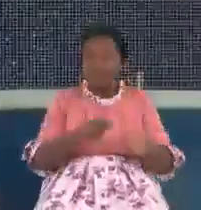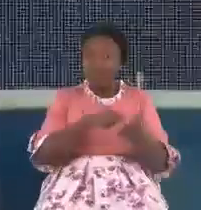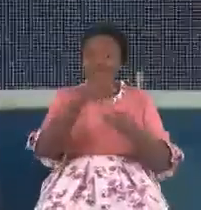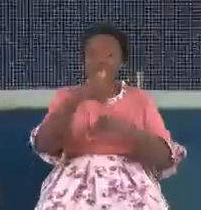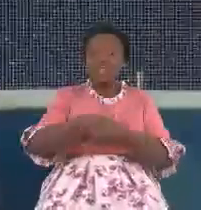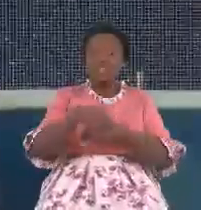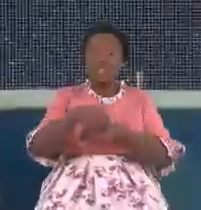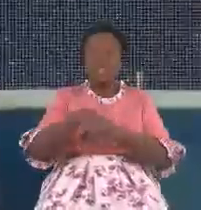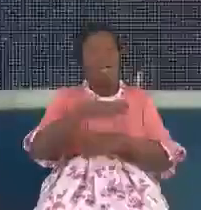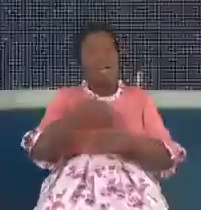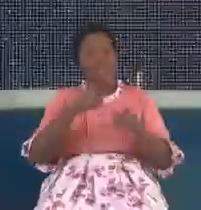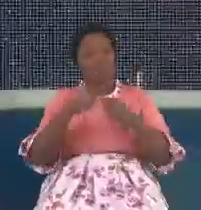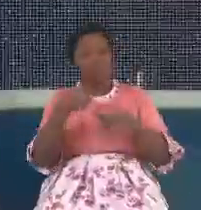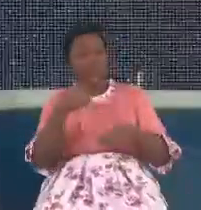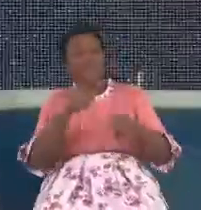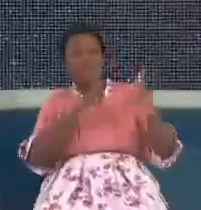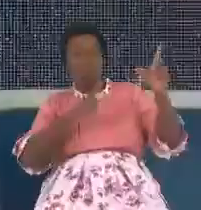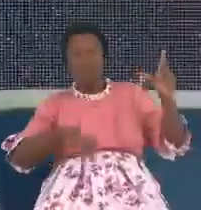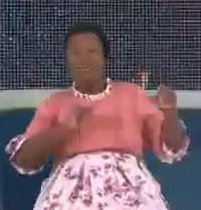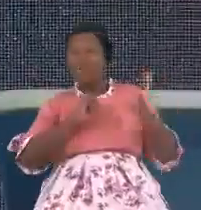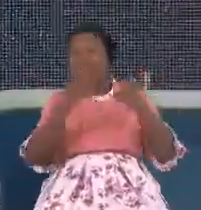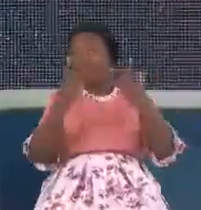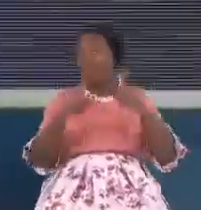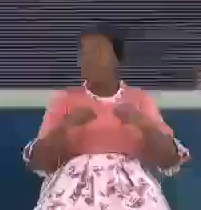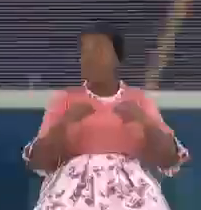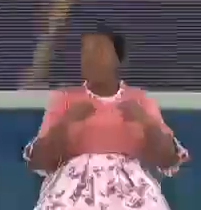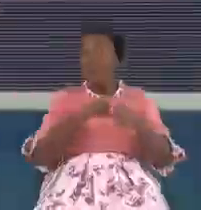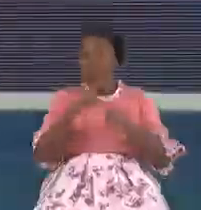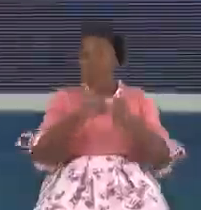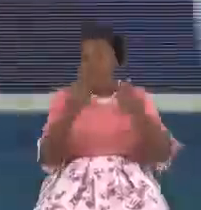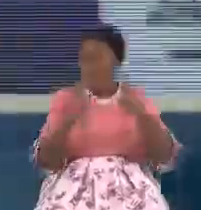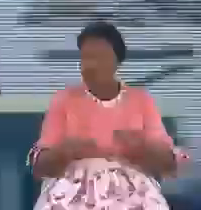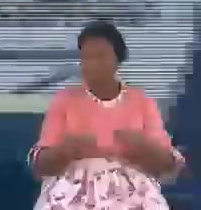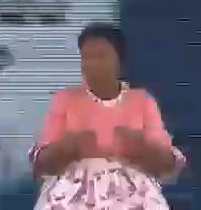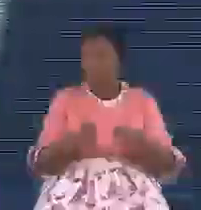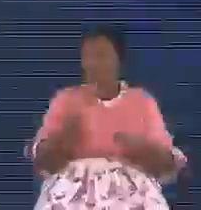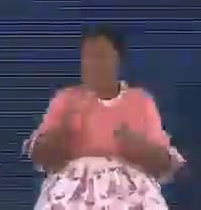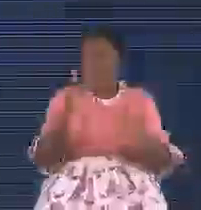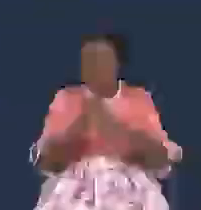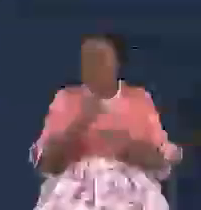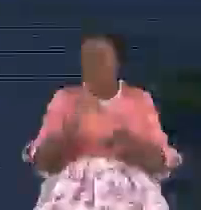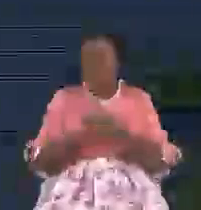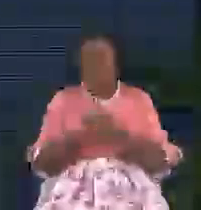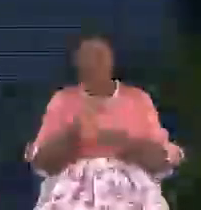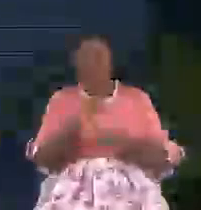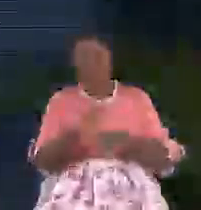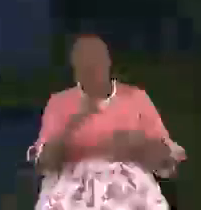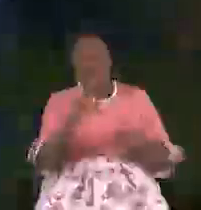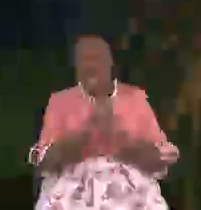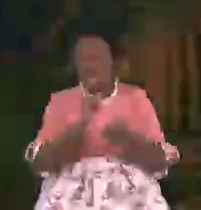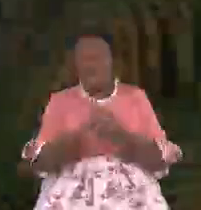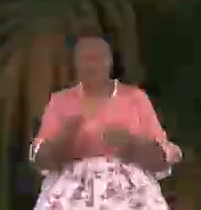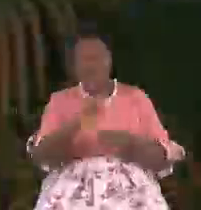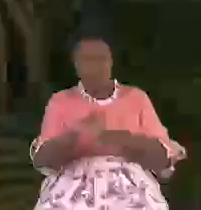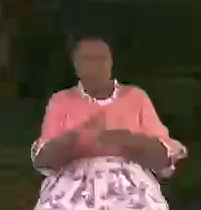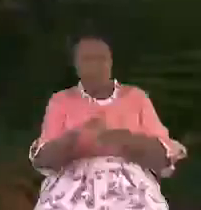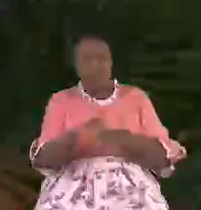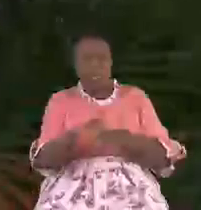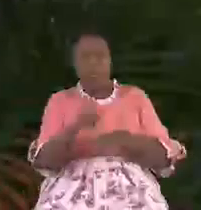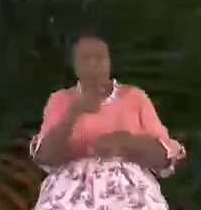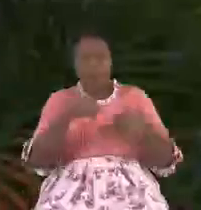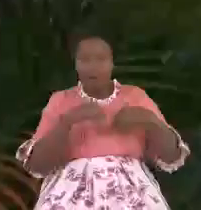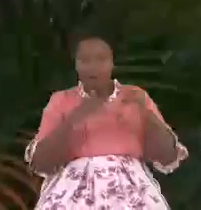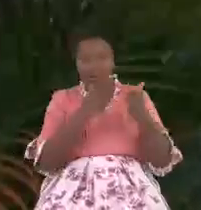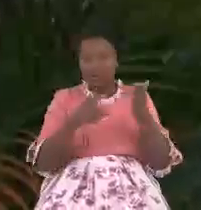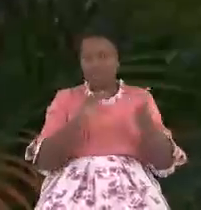and say lord i come when you come you've taken a step you've done something you know he told you to